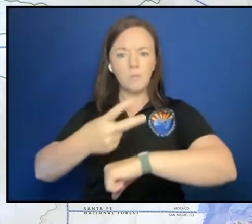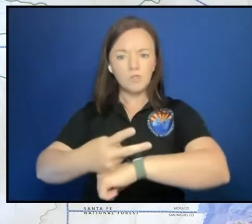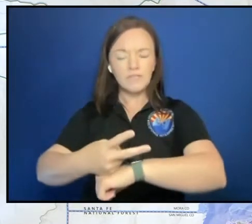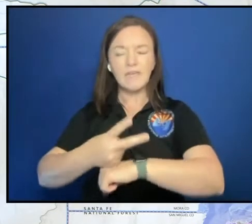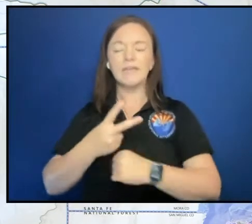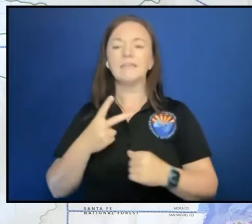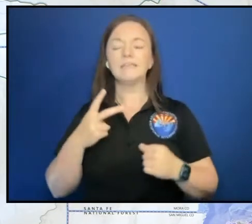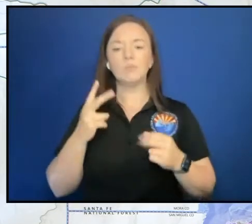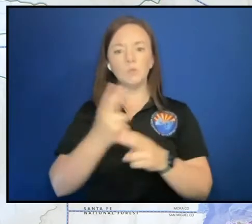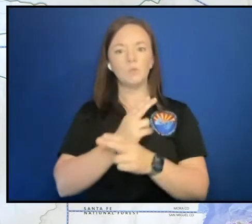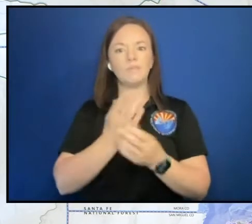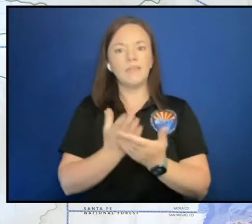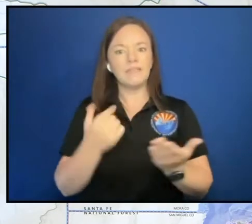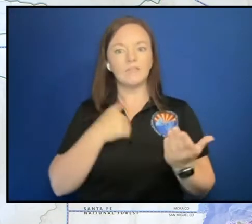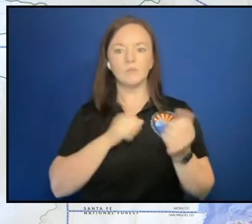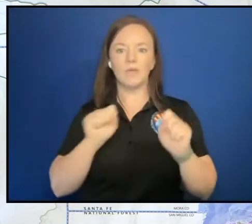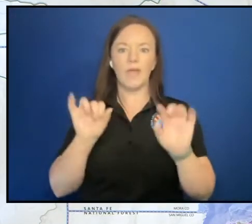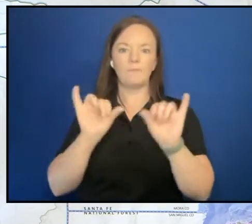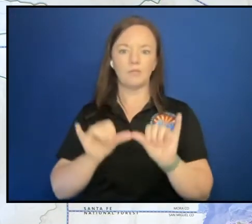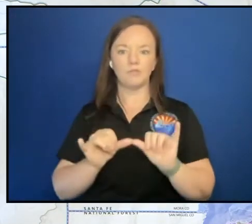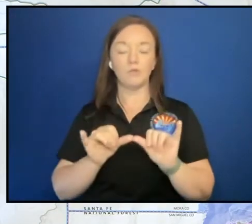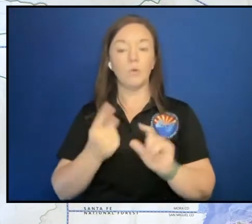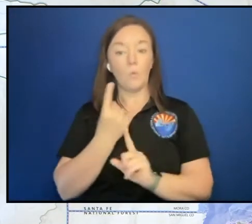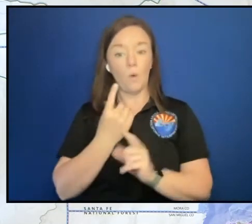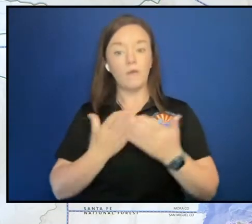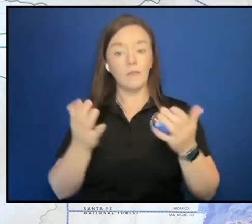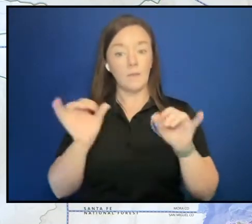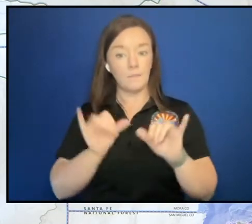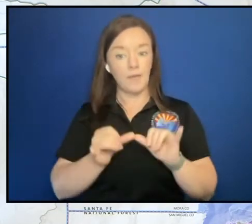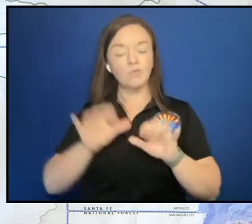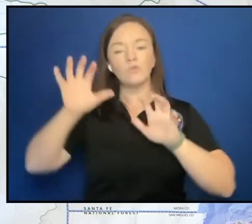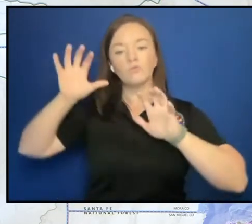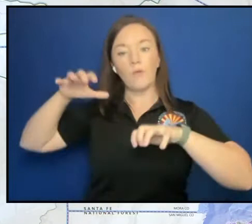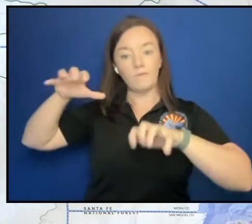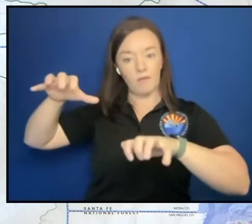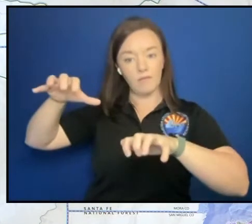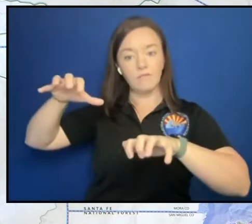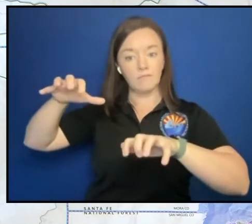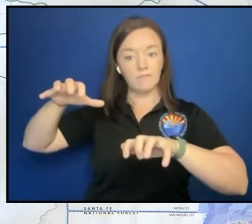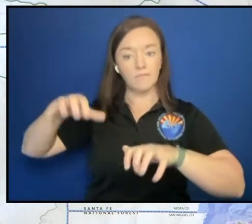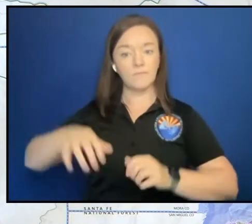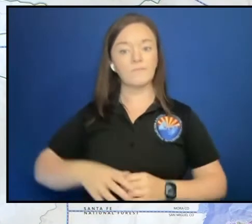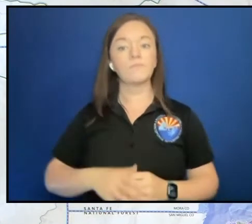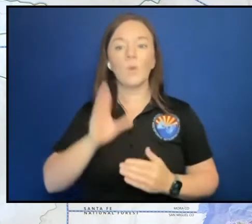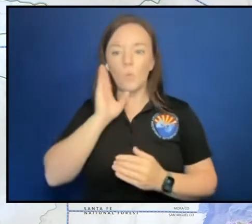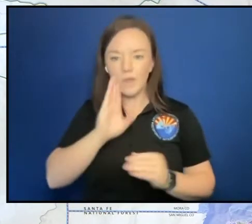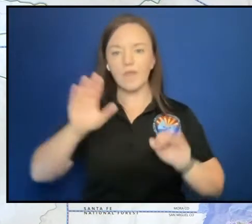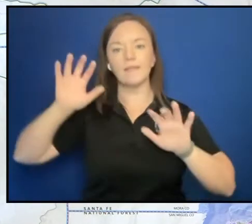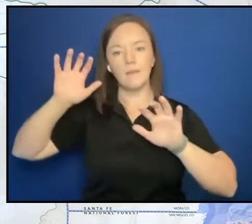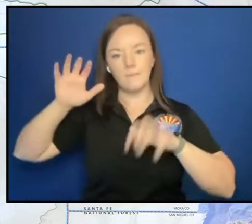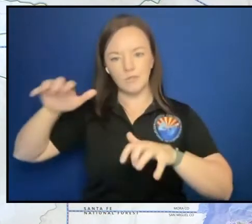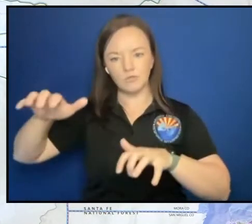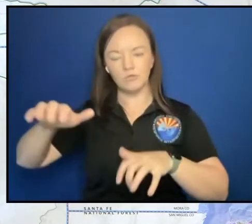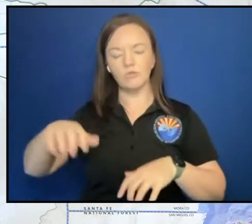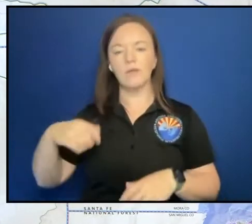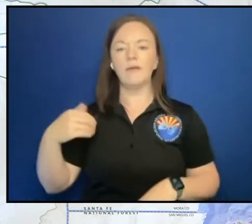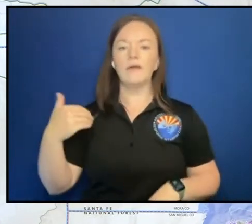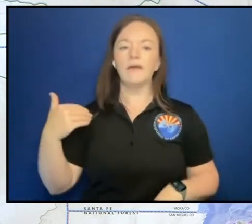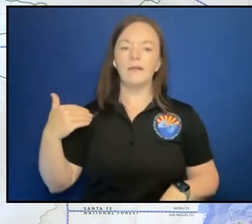So one of the things we're measuring is rainfall, right? It's something that they're going to be measuring. They're putting rain gauges up there to measure